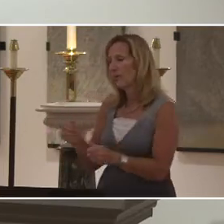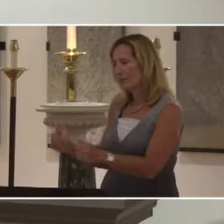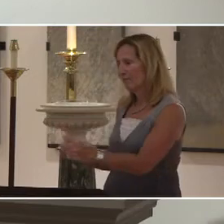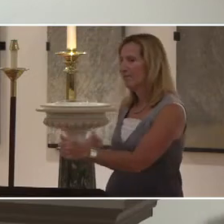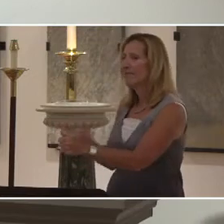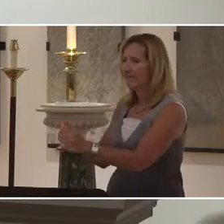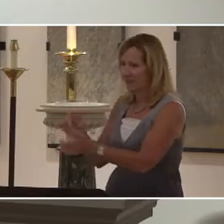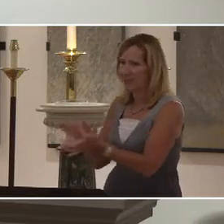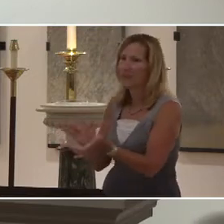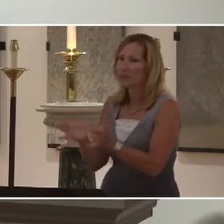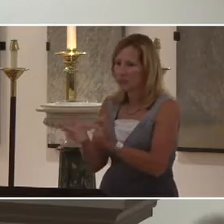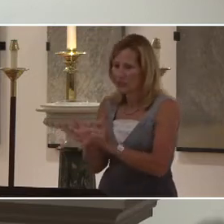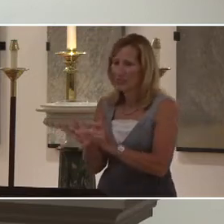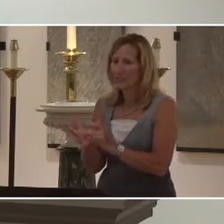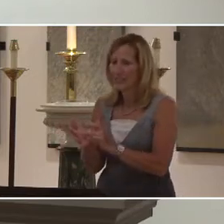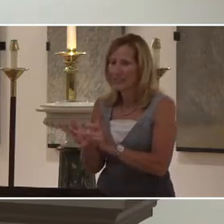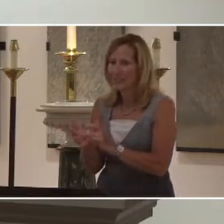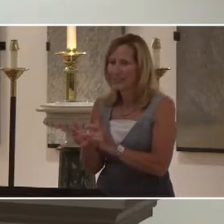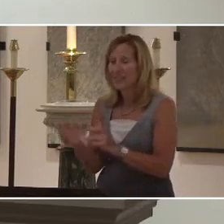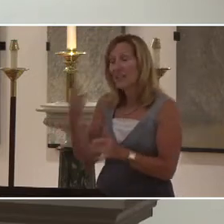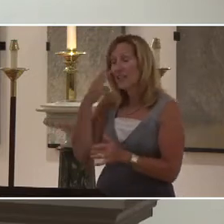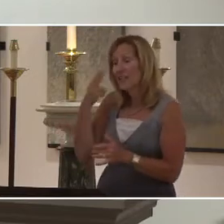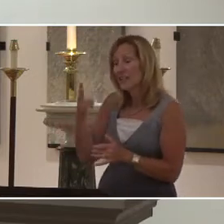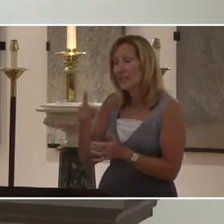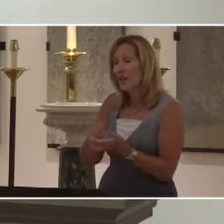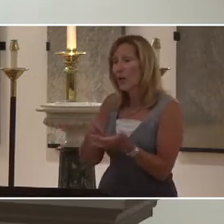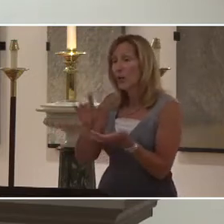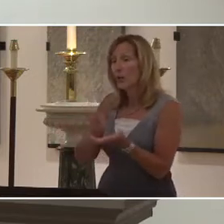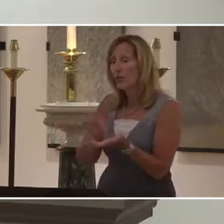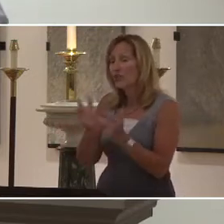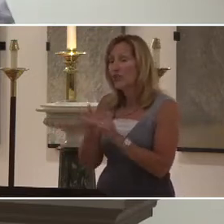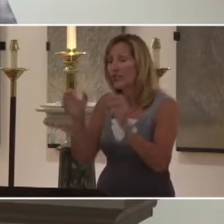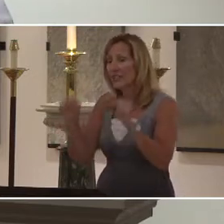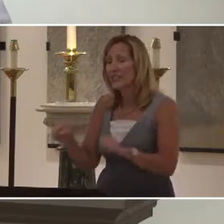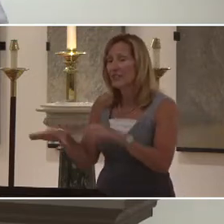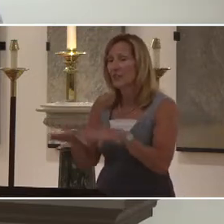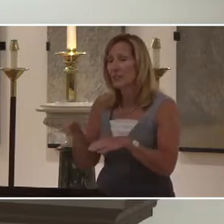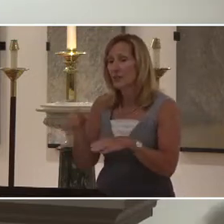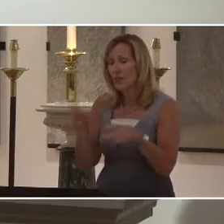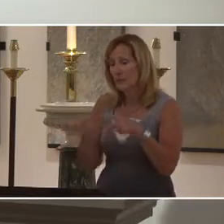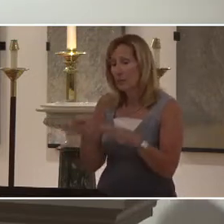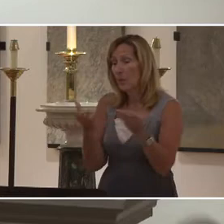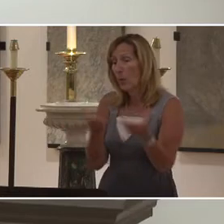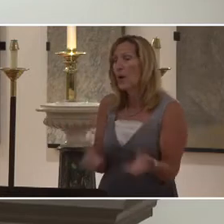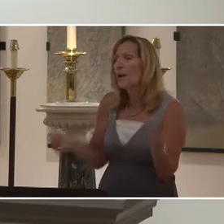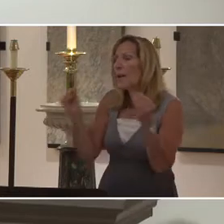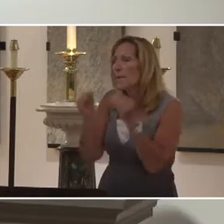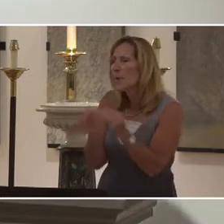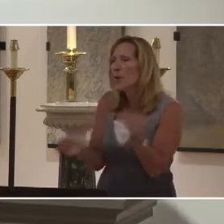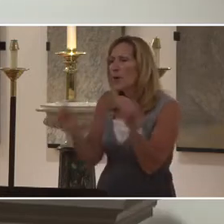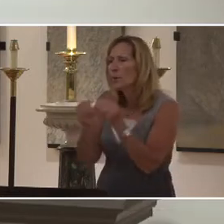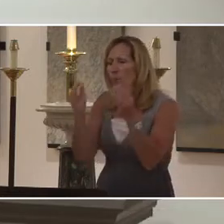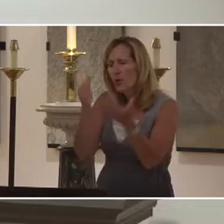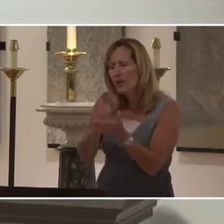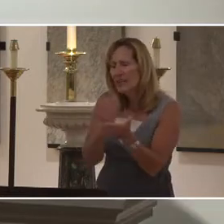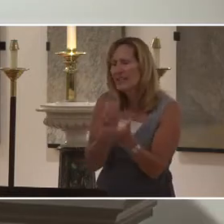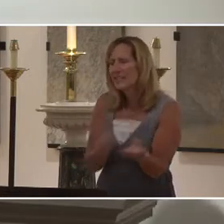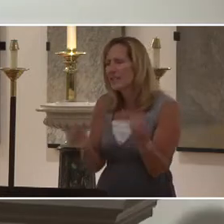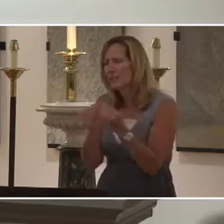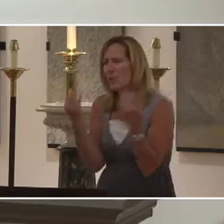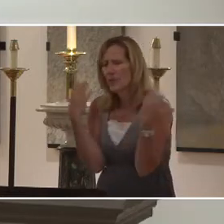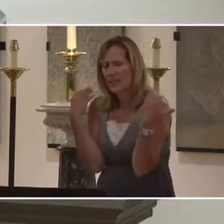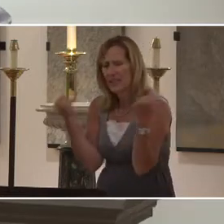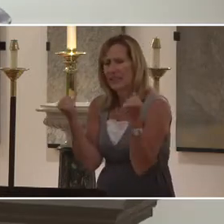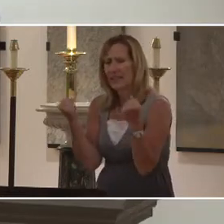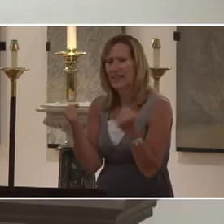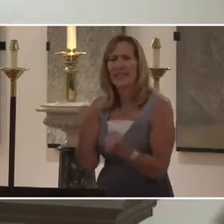him. They had seen what he can do, and they wanted more. More lessons, more healing. And